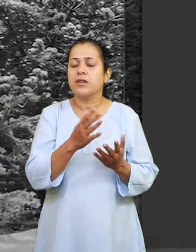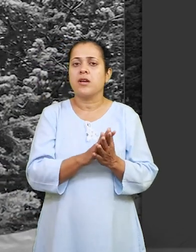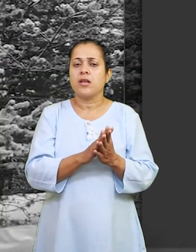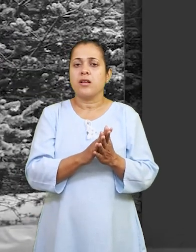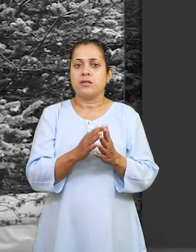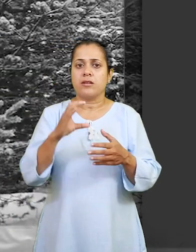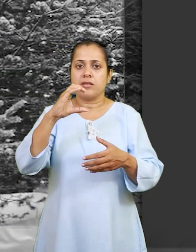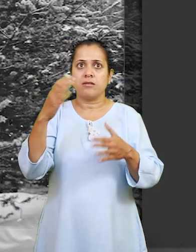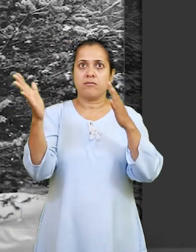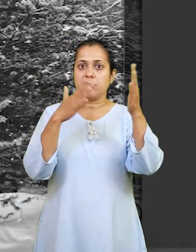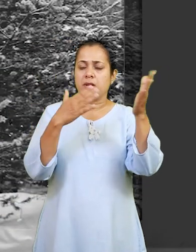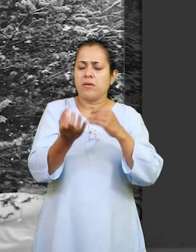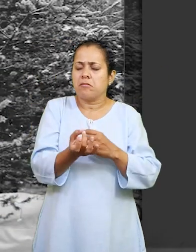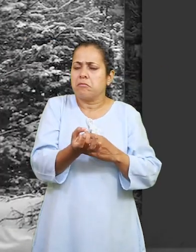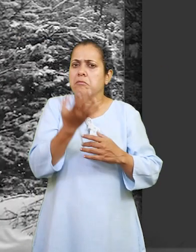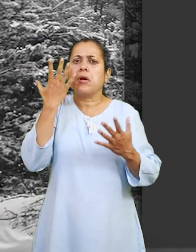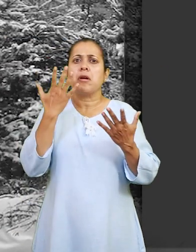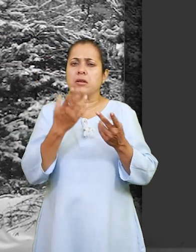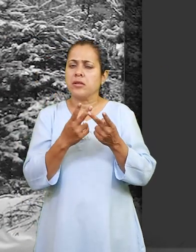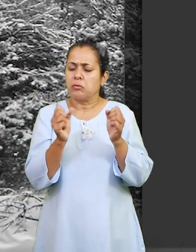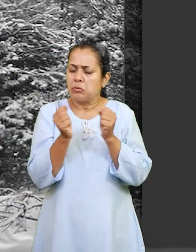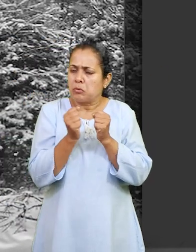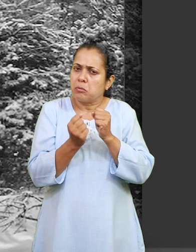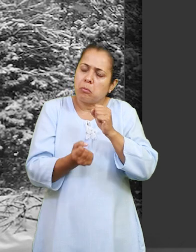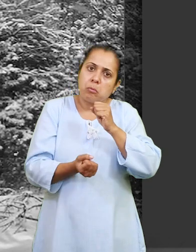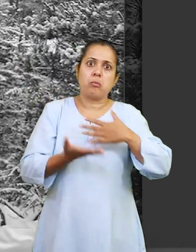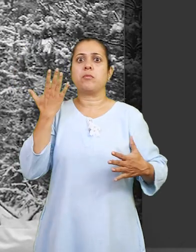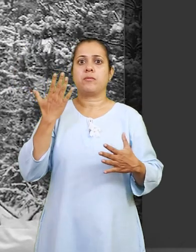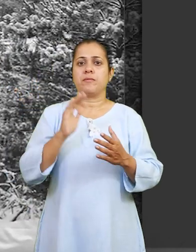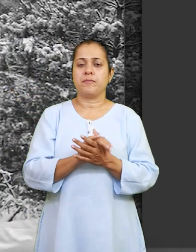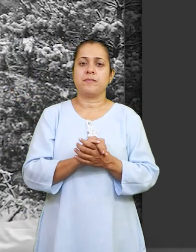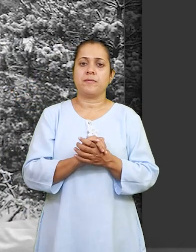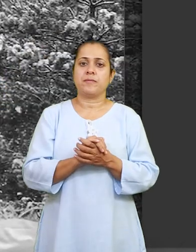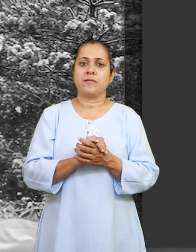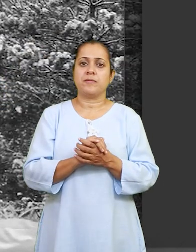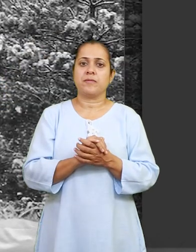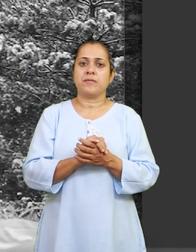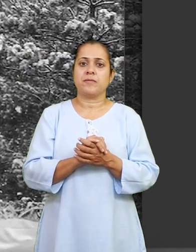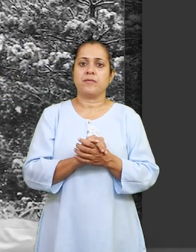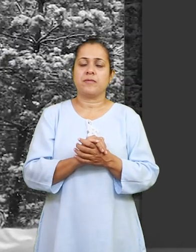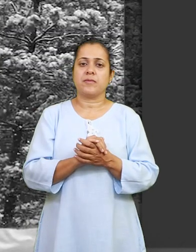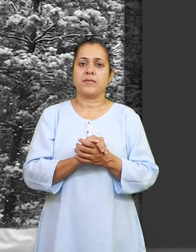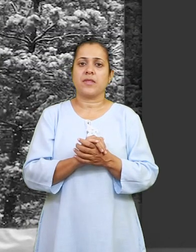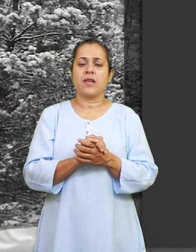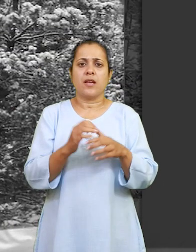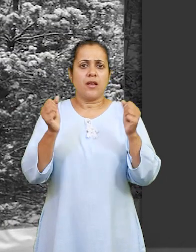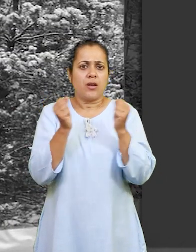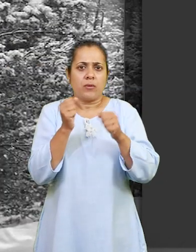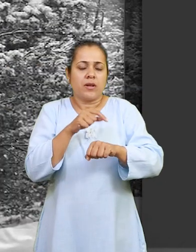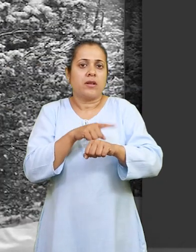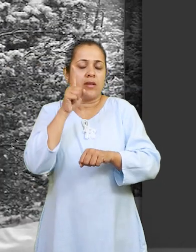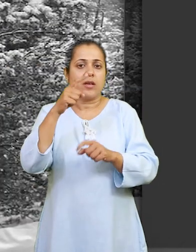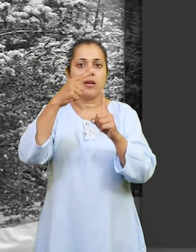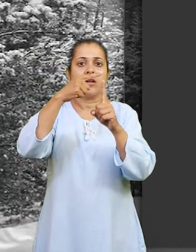So, the climate over there is not just cold, it's very cold. In winters,